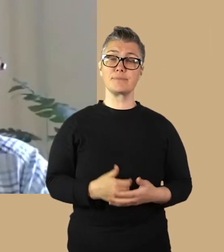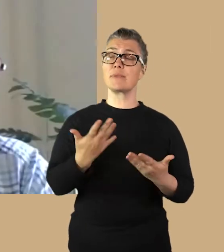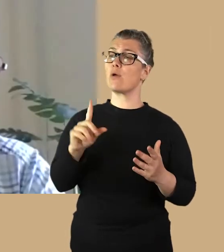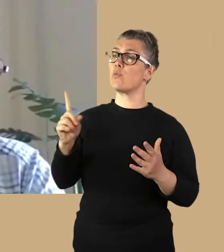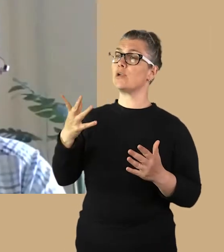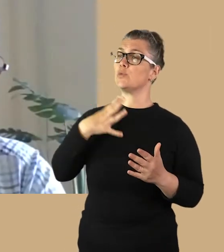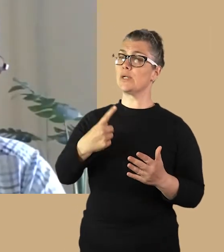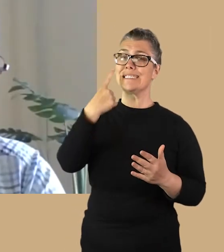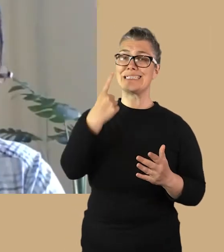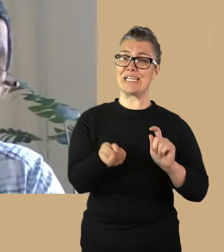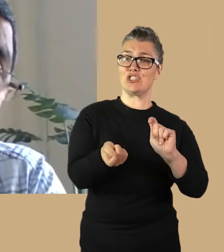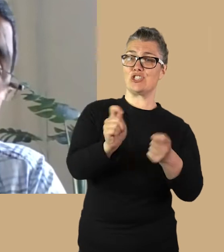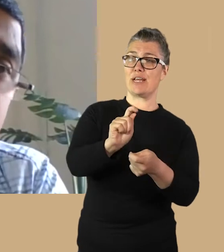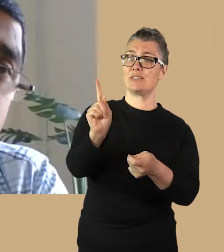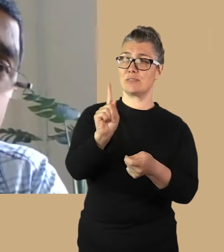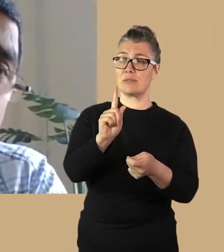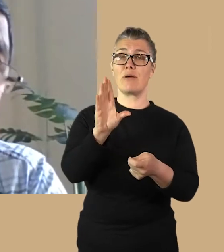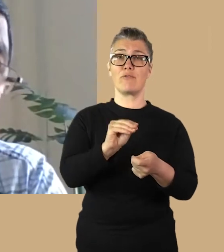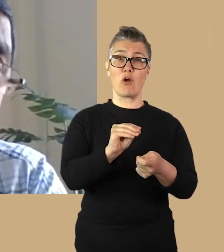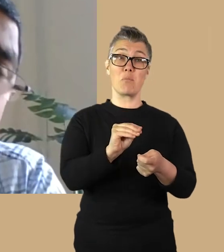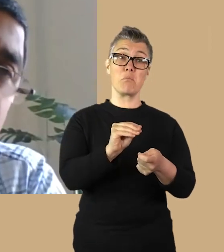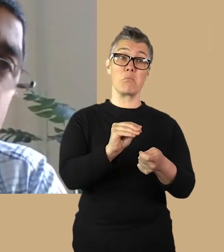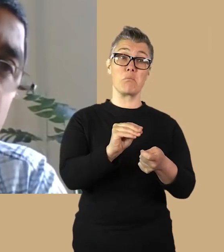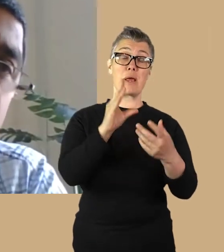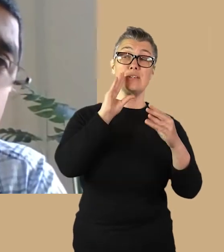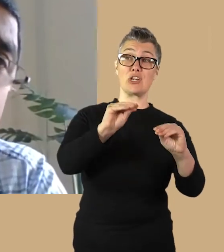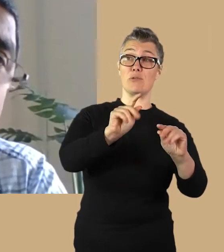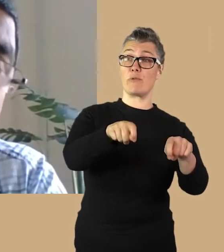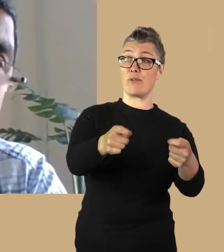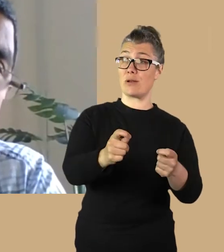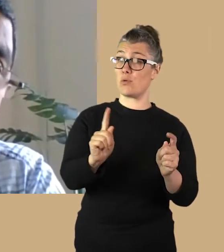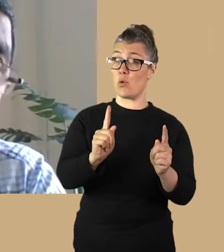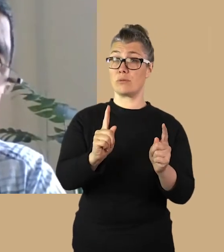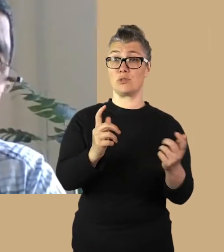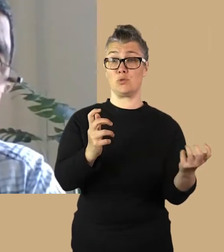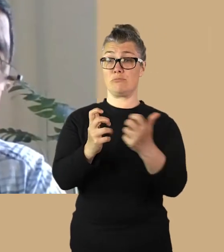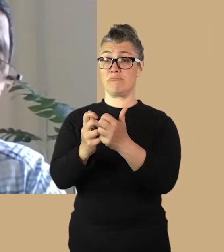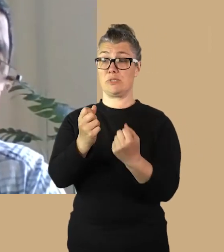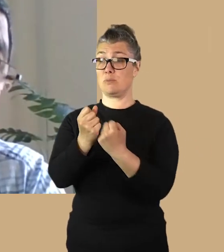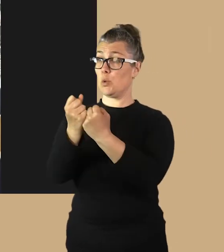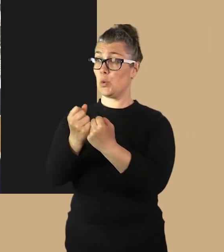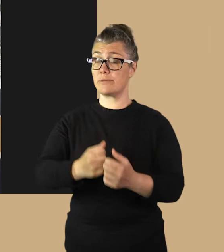What you would like to see from an educational provider to support a student like yourself?